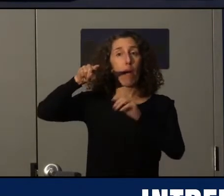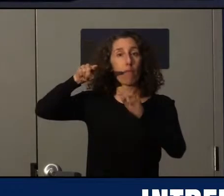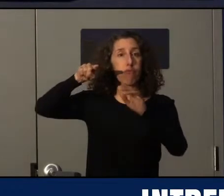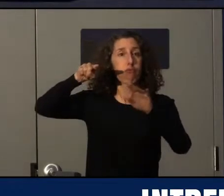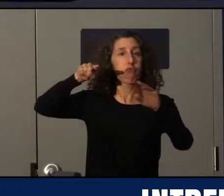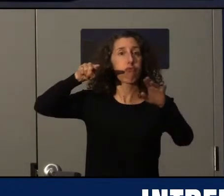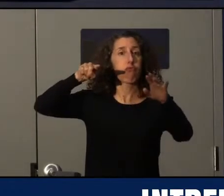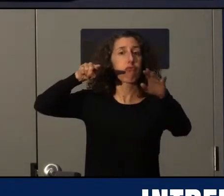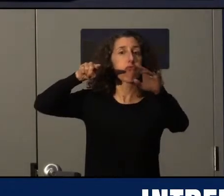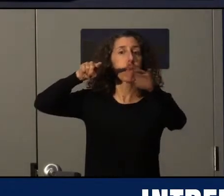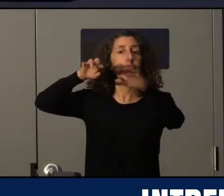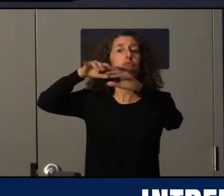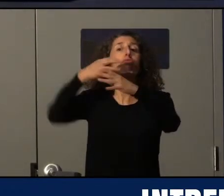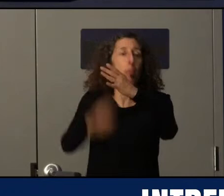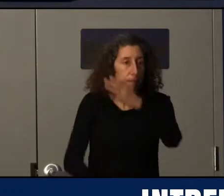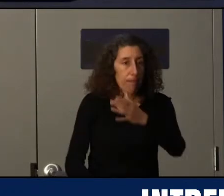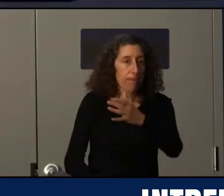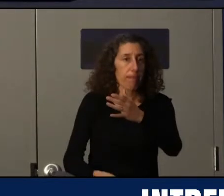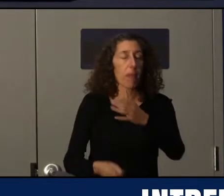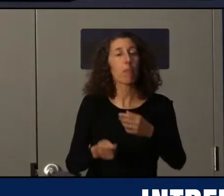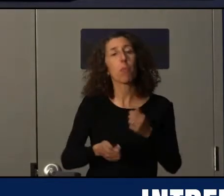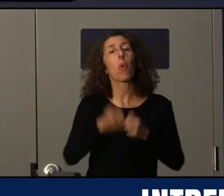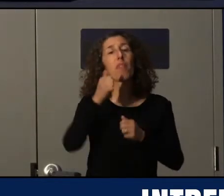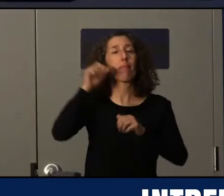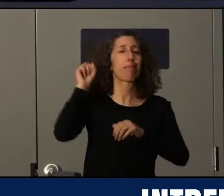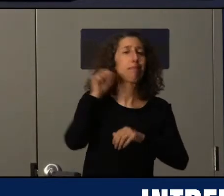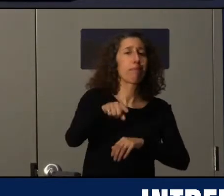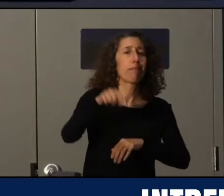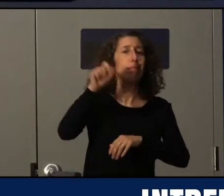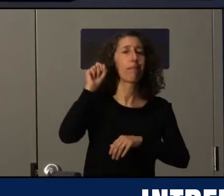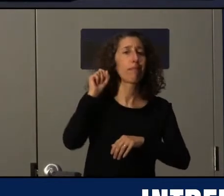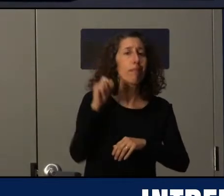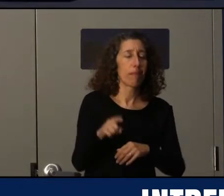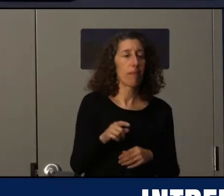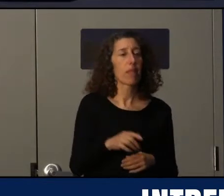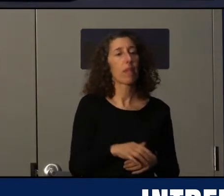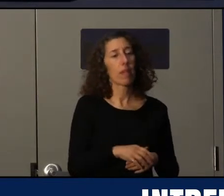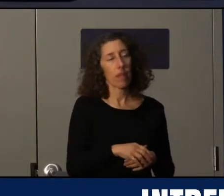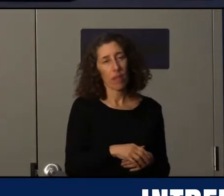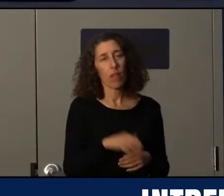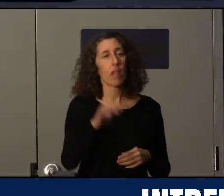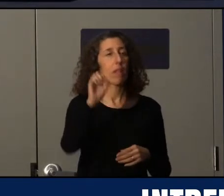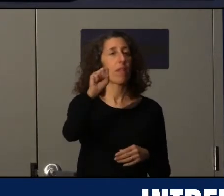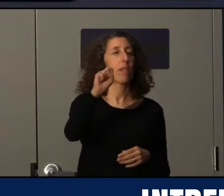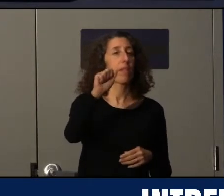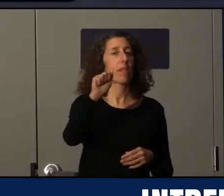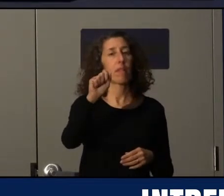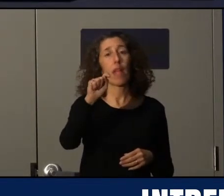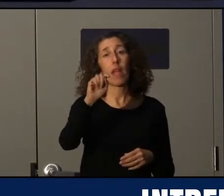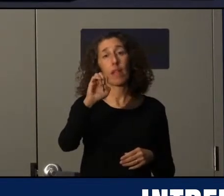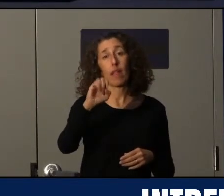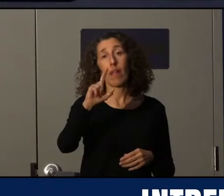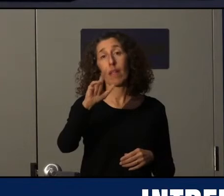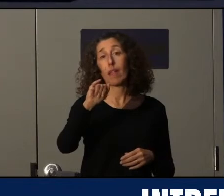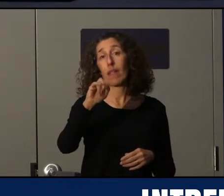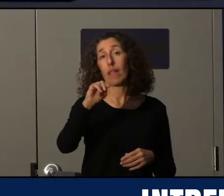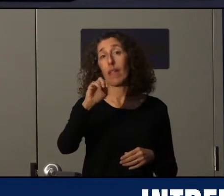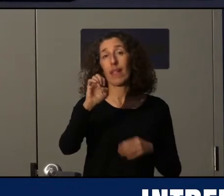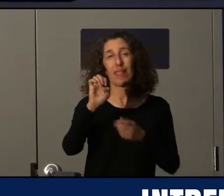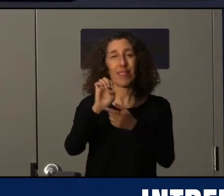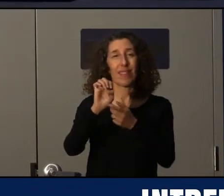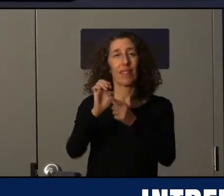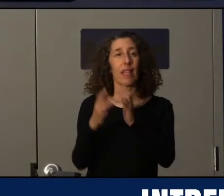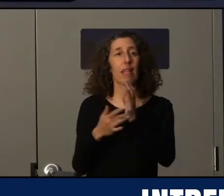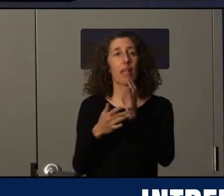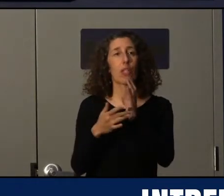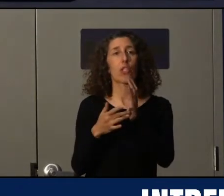and so on. But there's a lot to it. That's a pretty, that question is a lot of different ways we can go with it. But there's a lot of them out there. You can